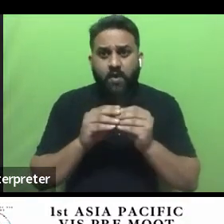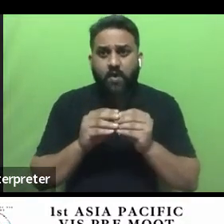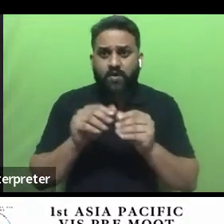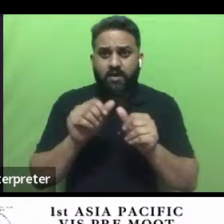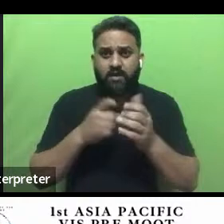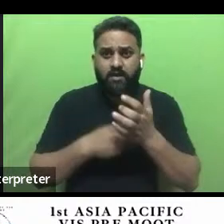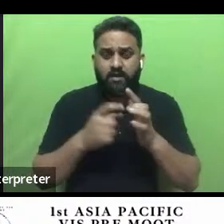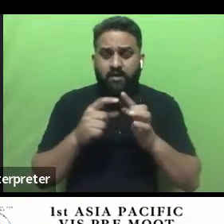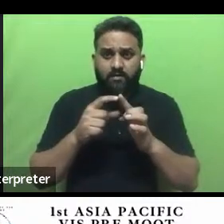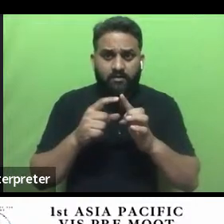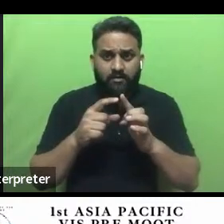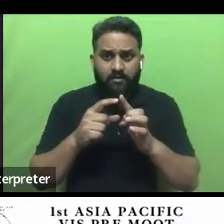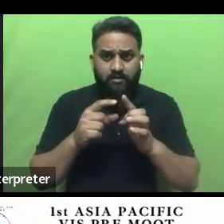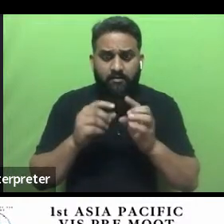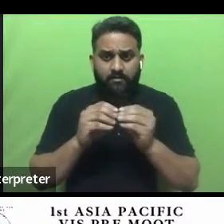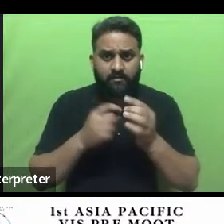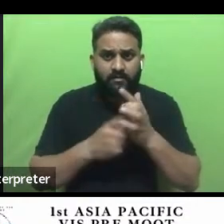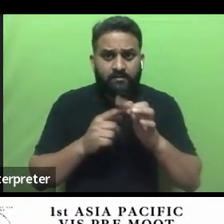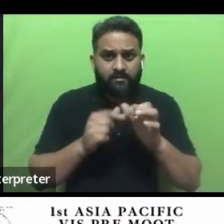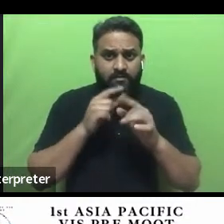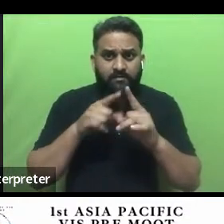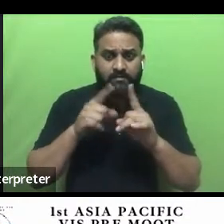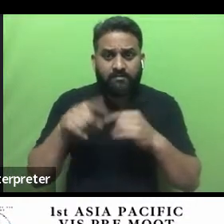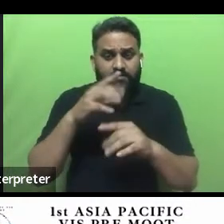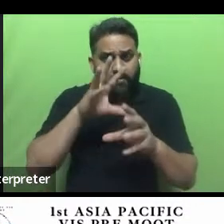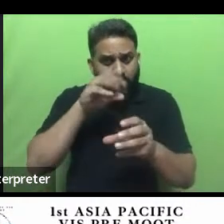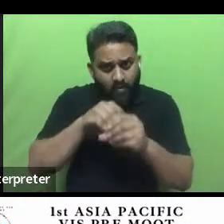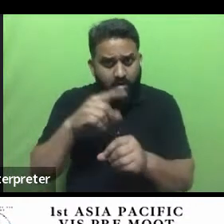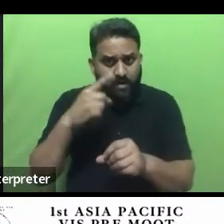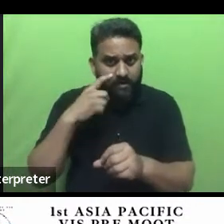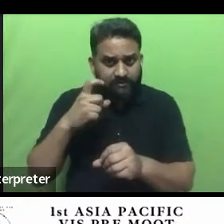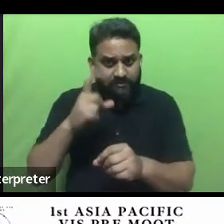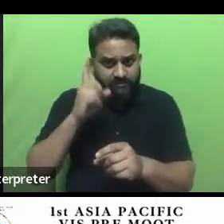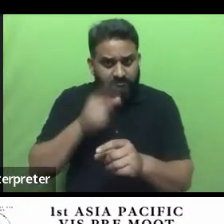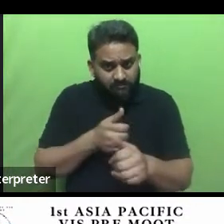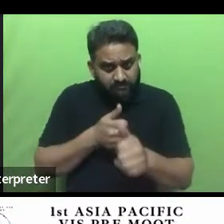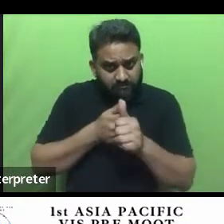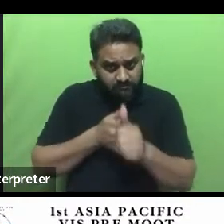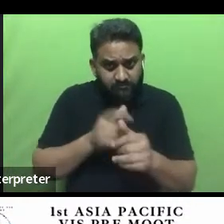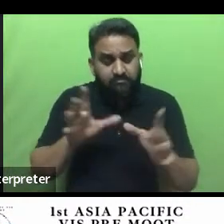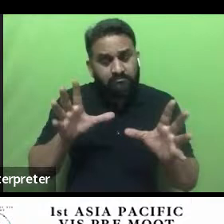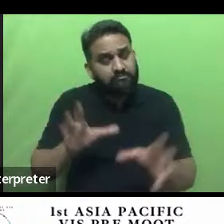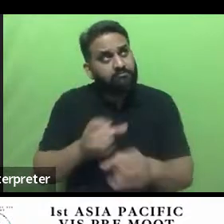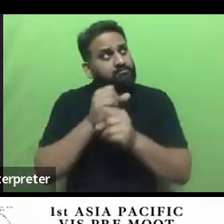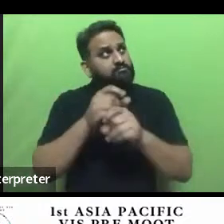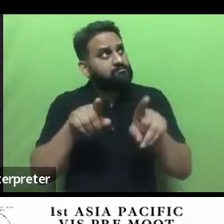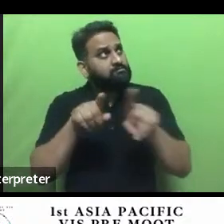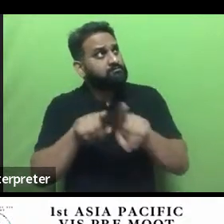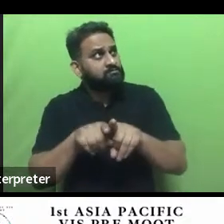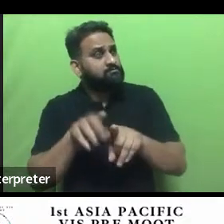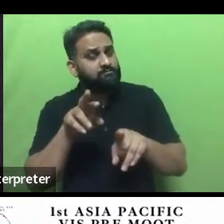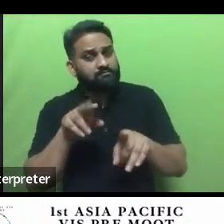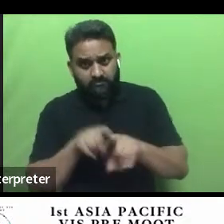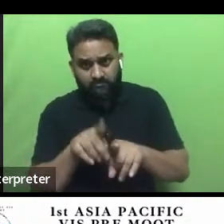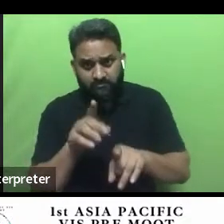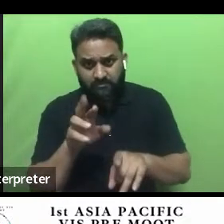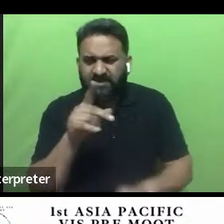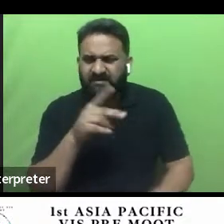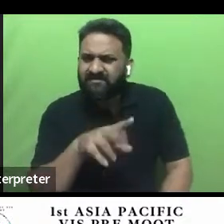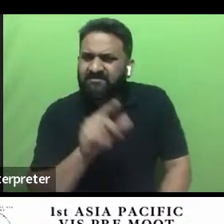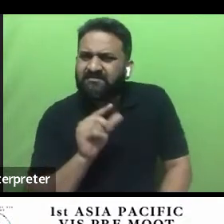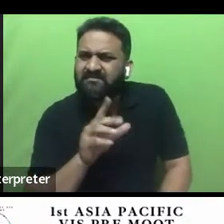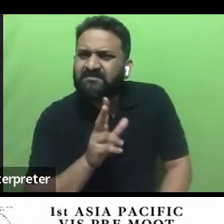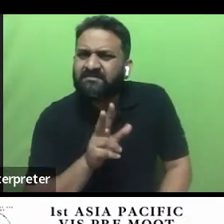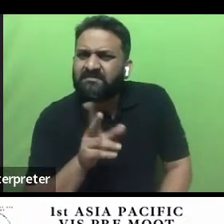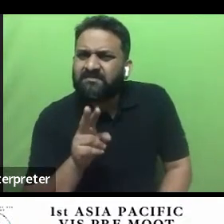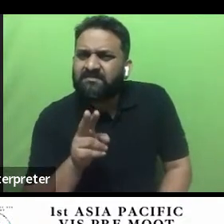tribunals operating under the ICC must reach that conclusion? And if so, what is your source for that statement?